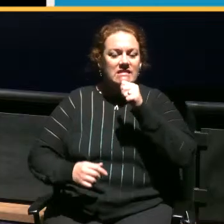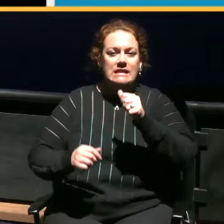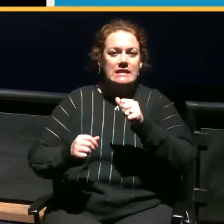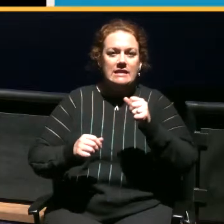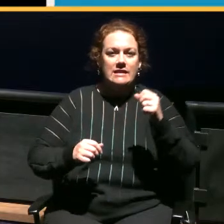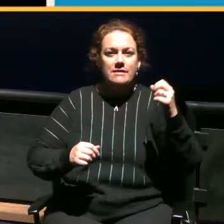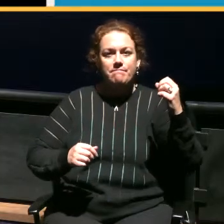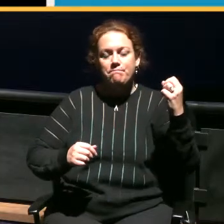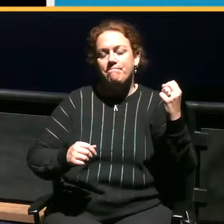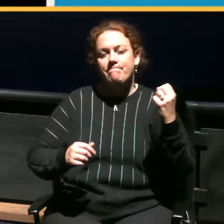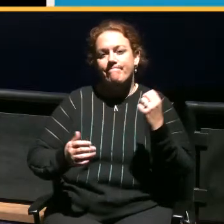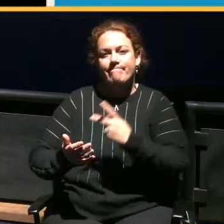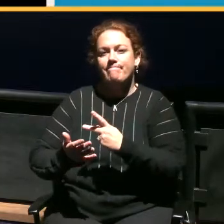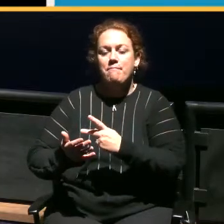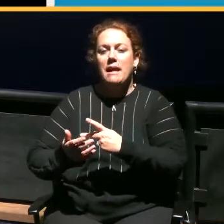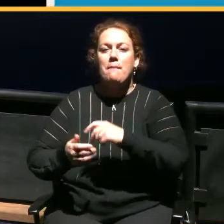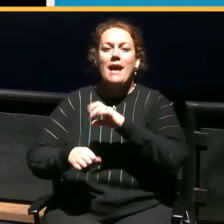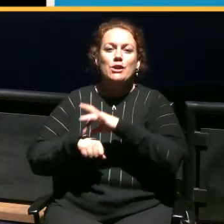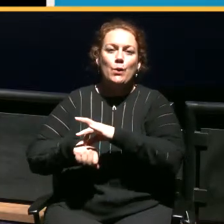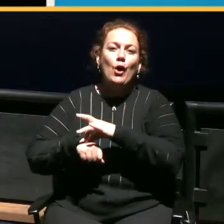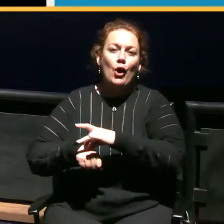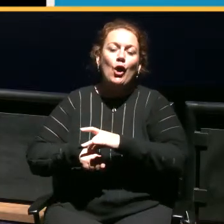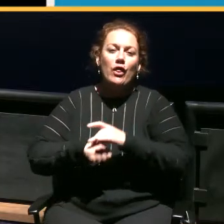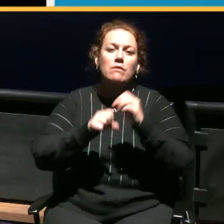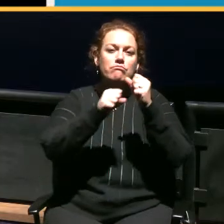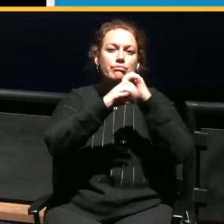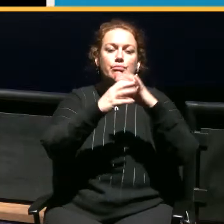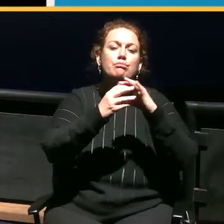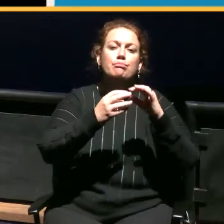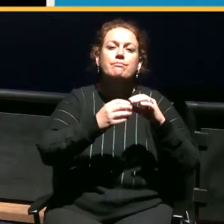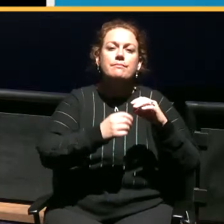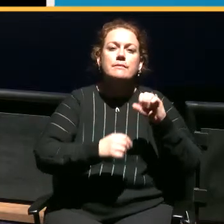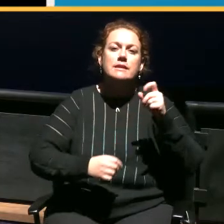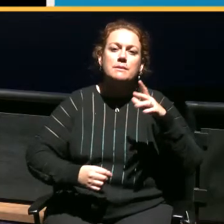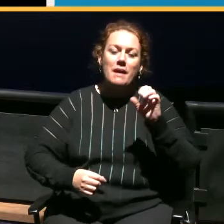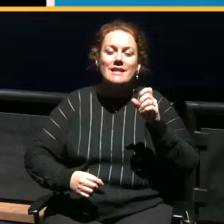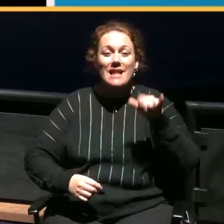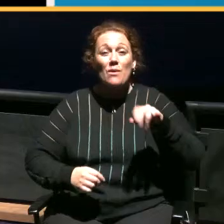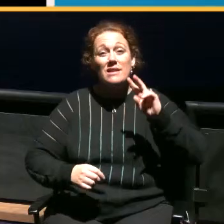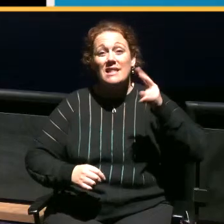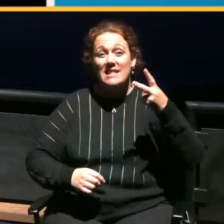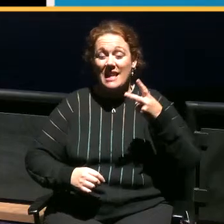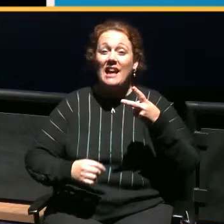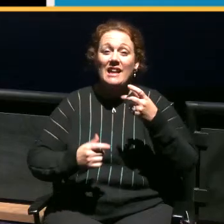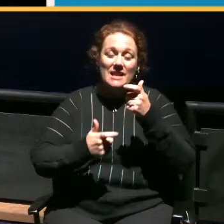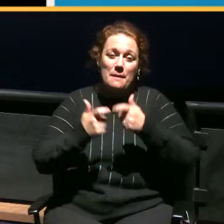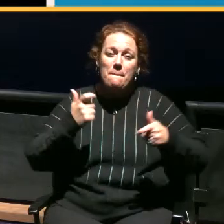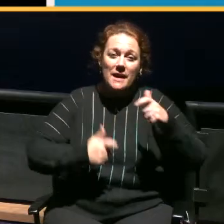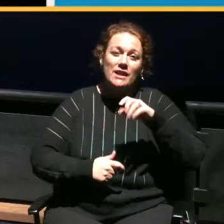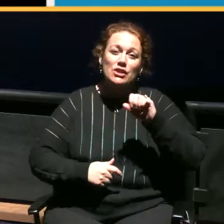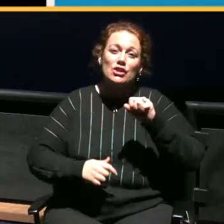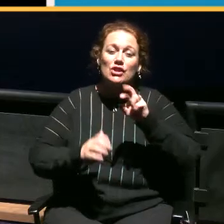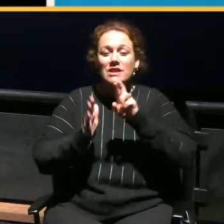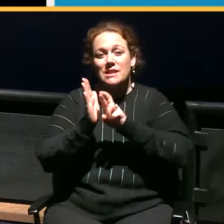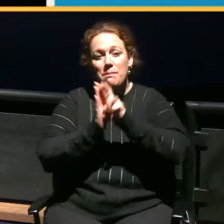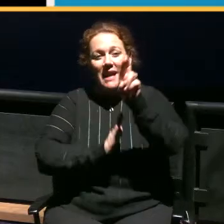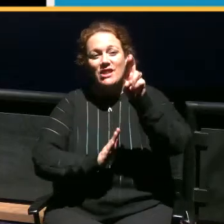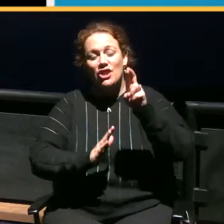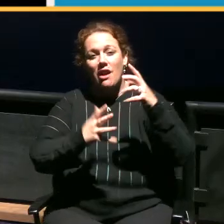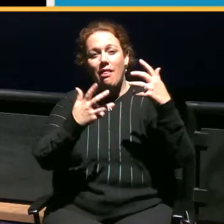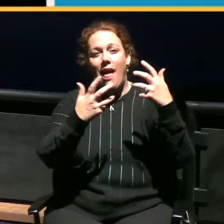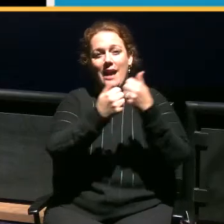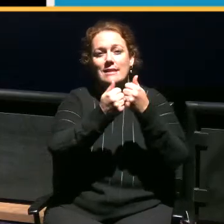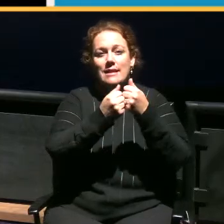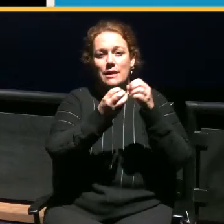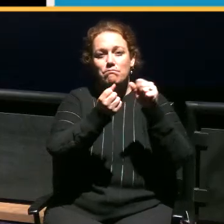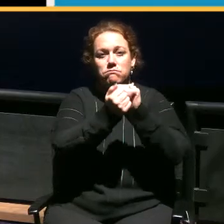and it didn't make it back. And that was the second major space shuttle accident we had. And the decision was